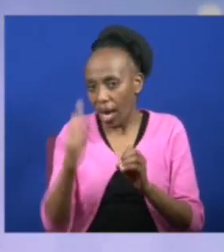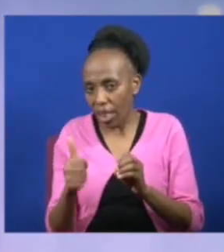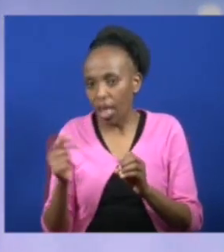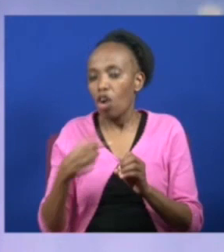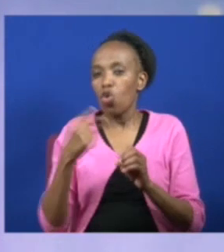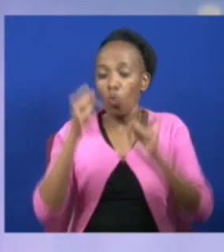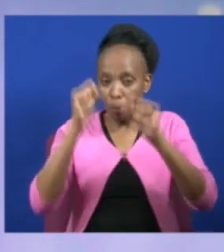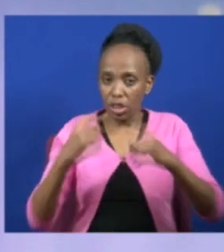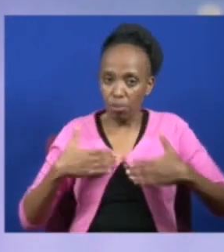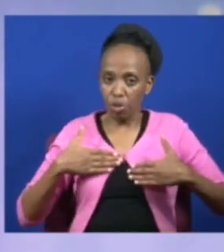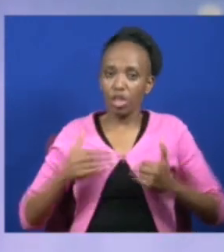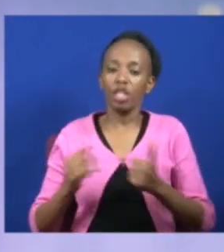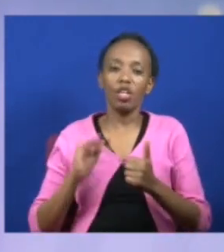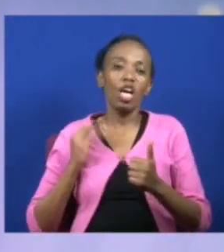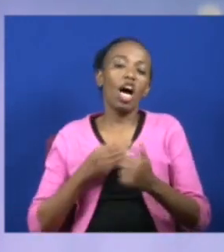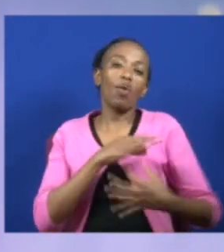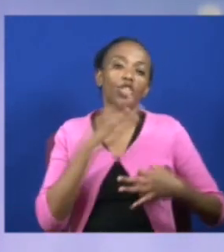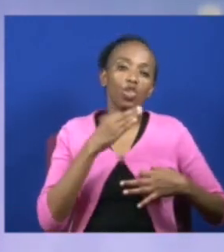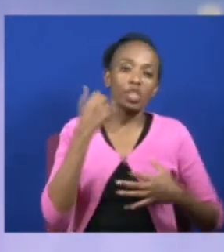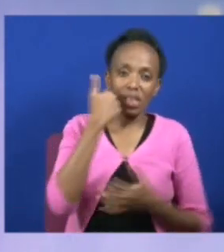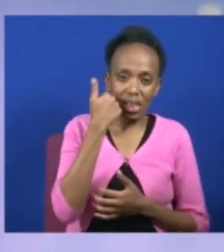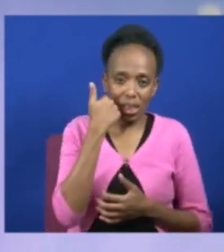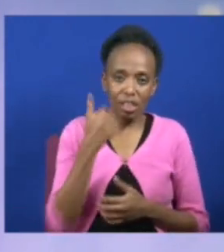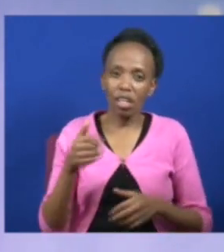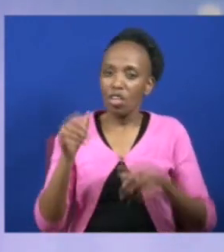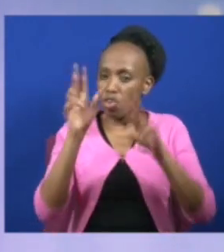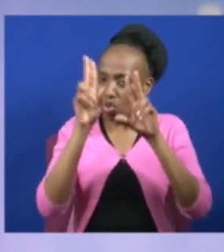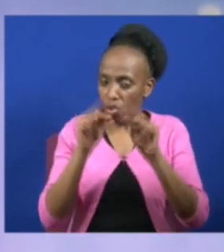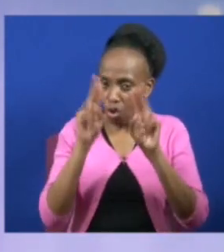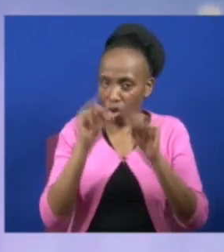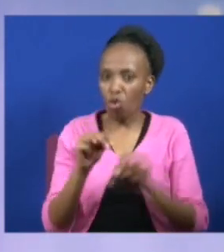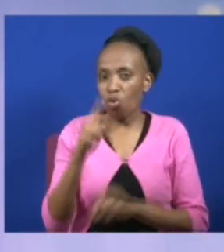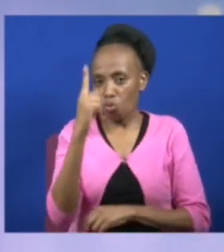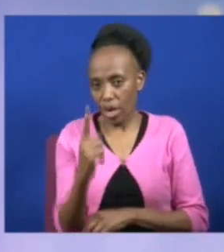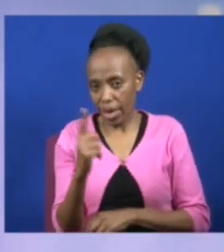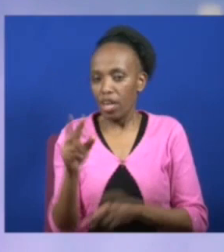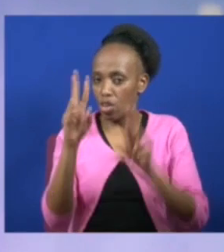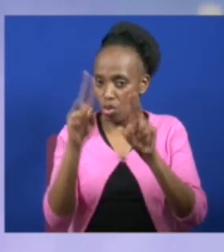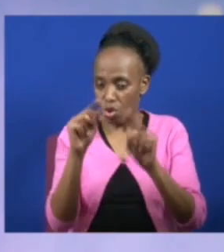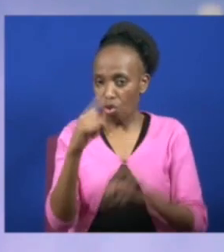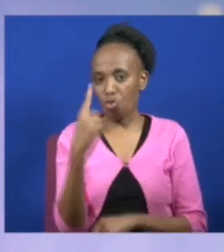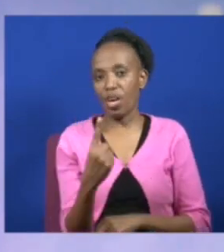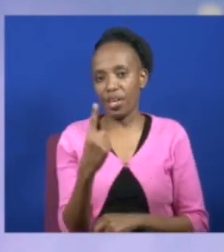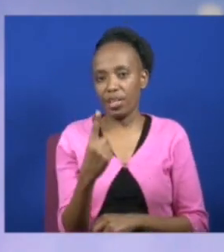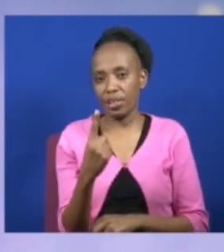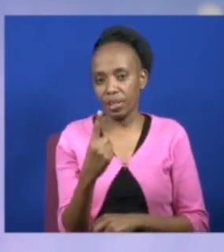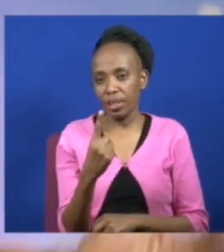else who can heal our soul's diseases. No, not one. No, not one. And in